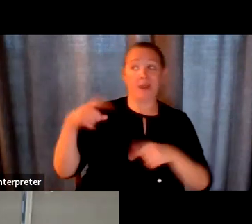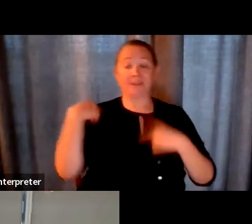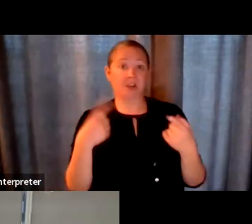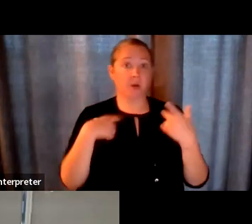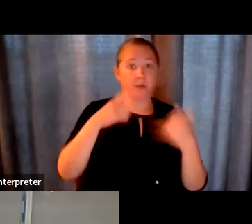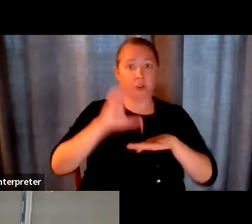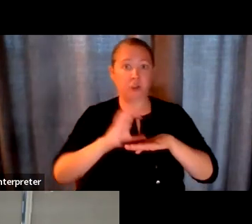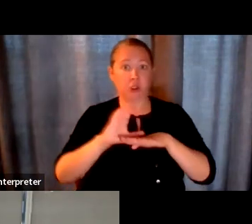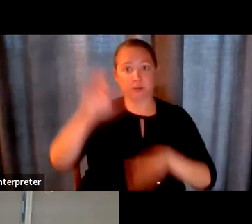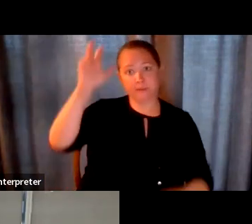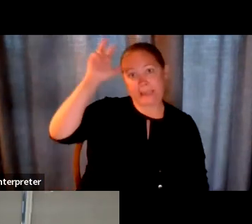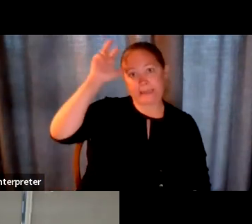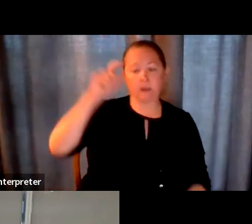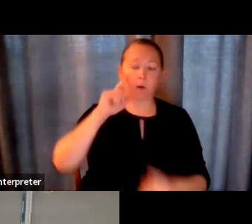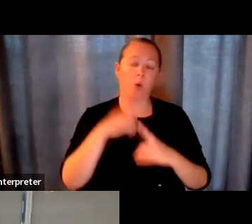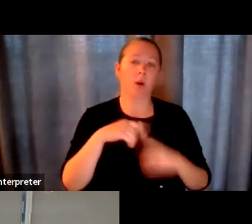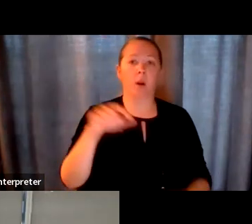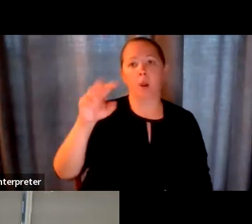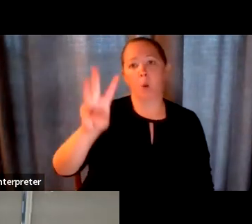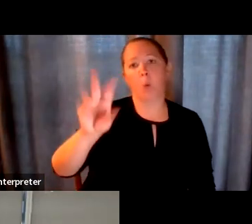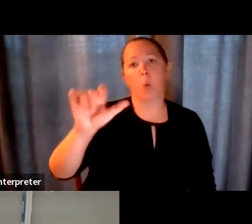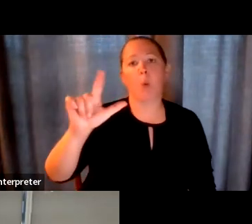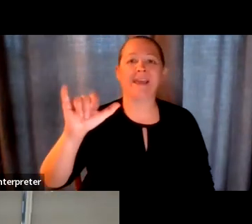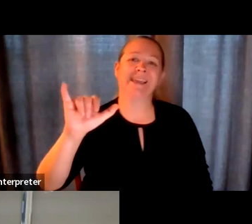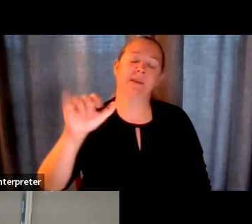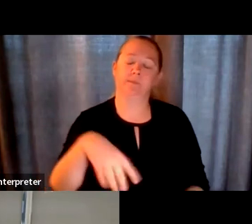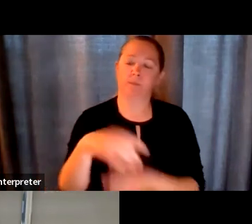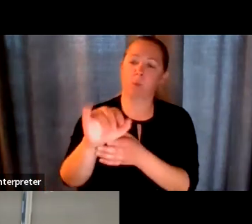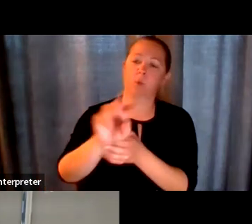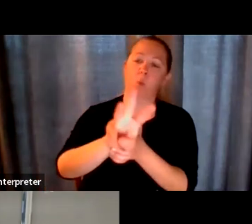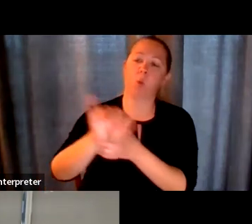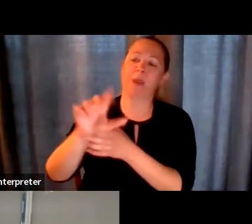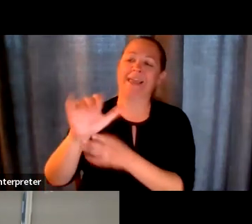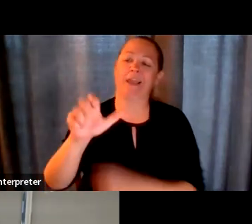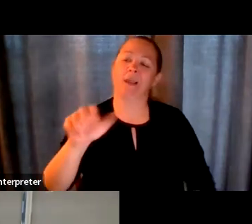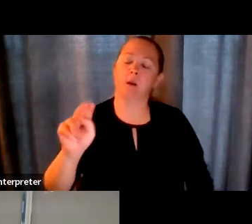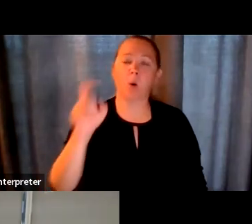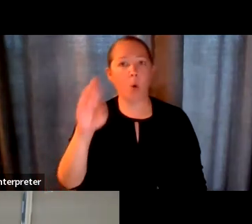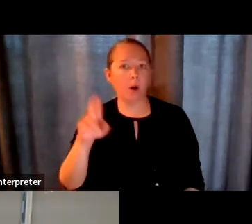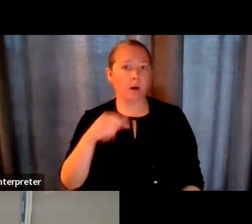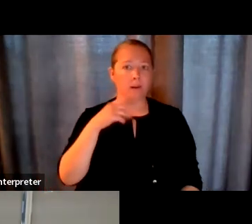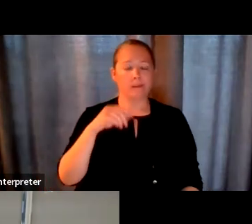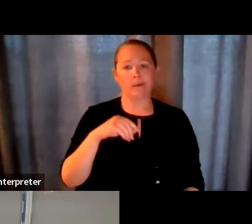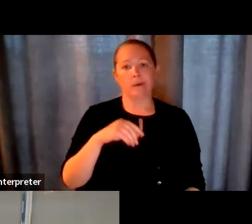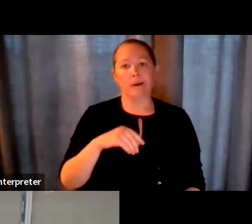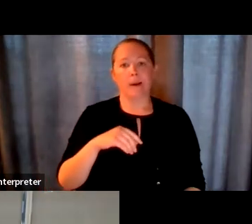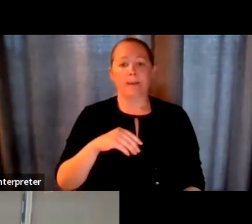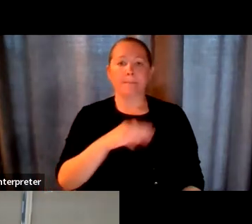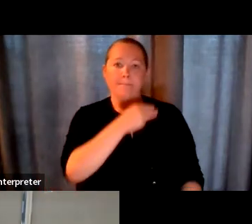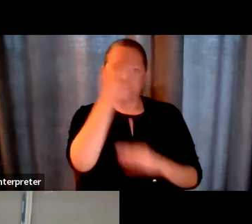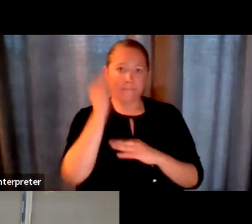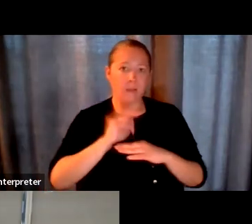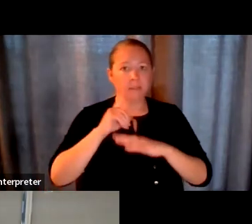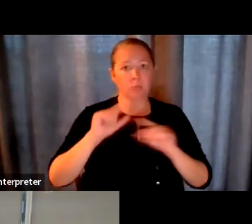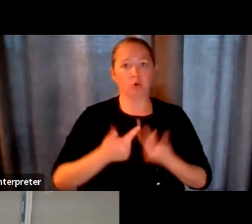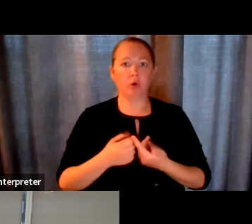or Wiccans or Muslim groups, file their same lawsuit. And, I know we've talked internally, especially